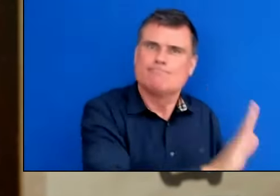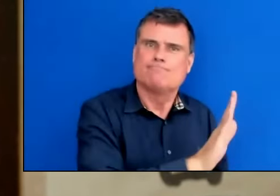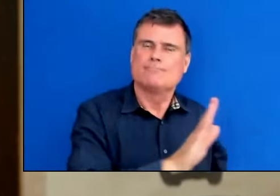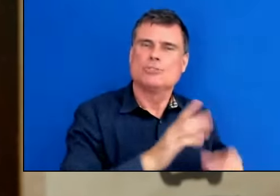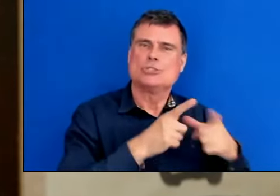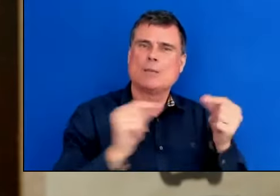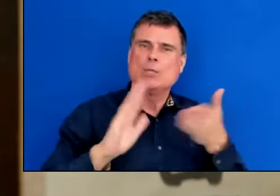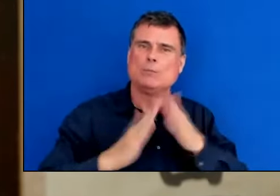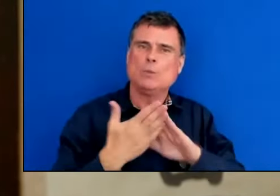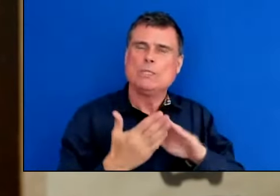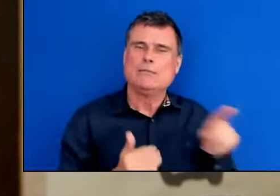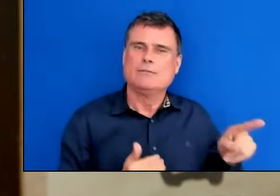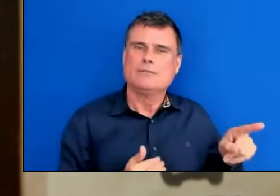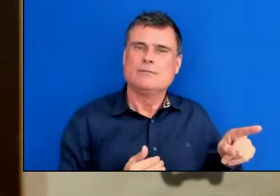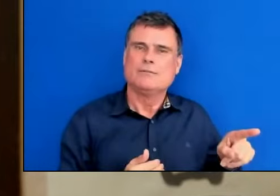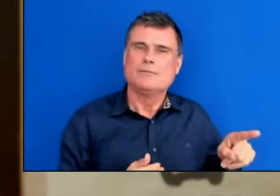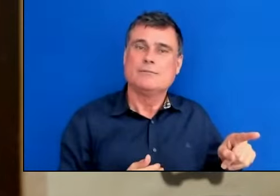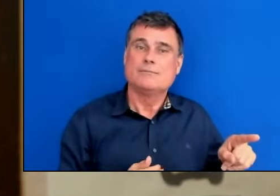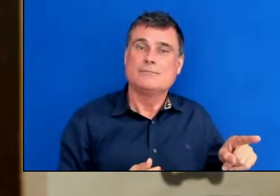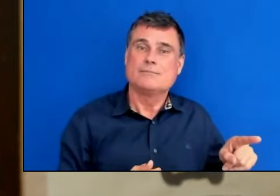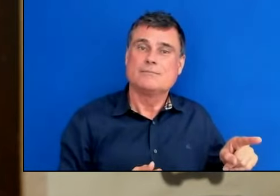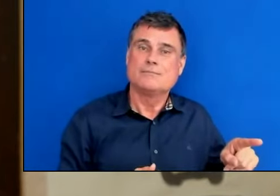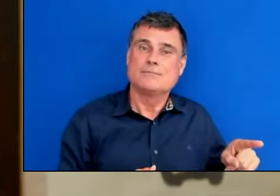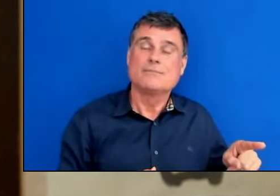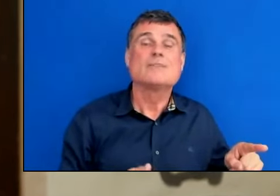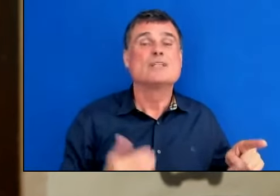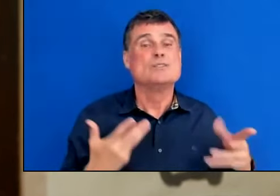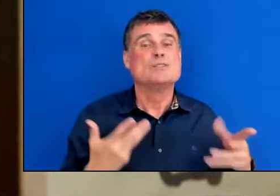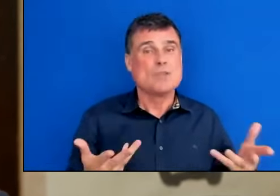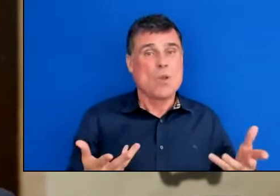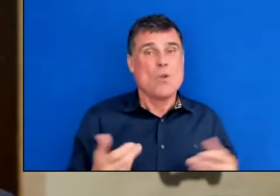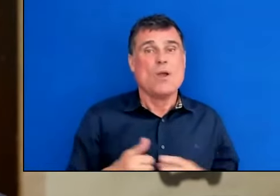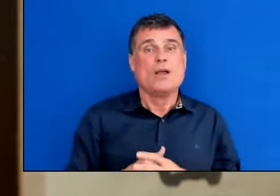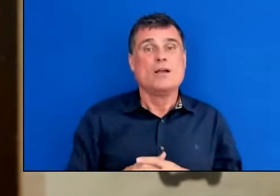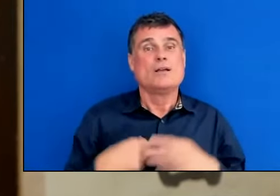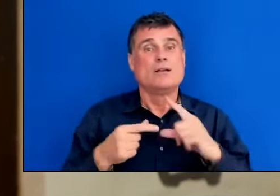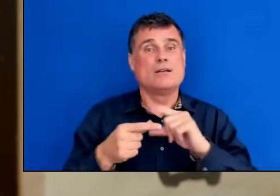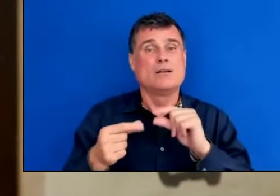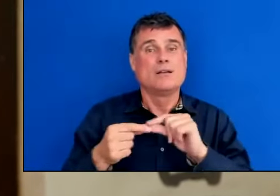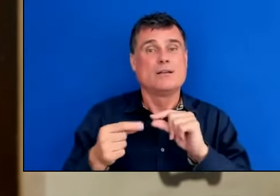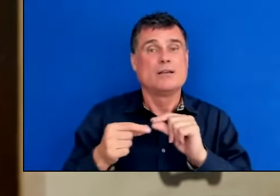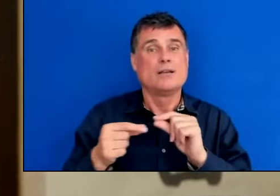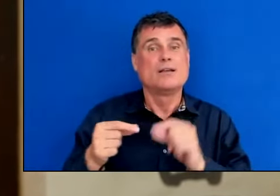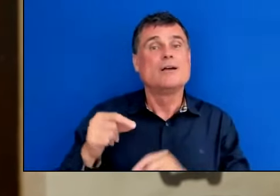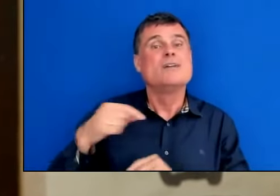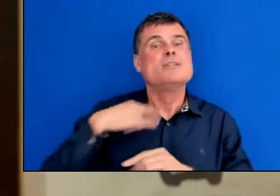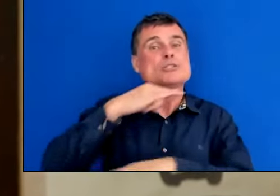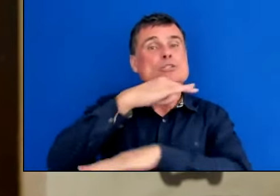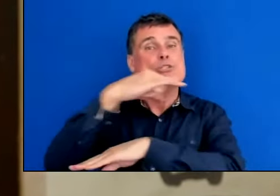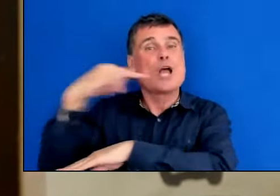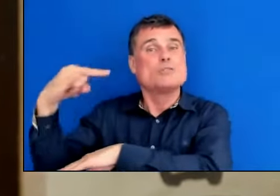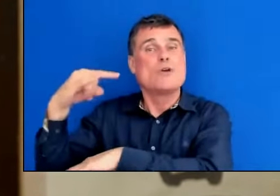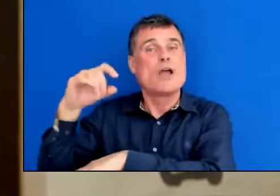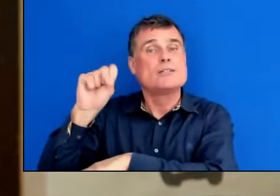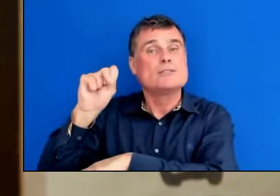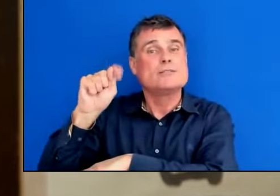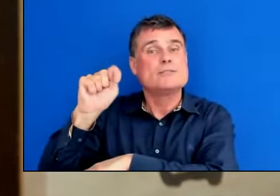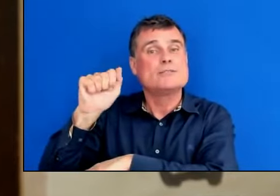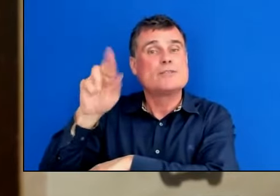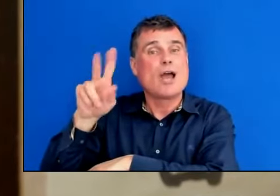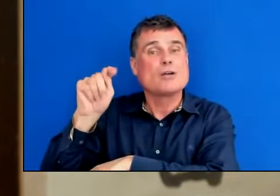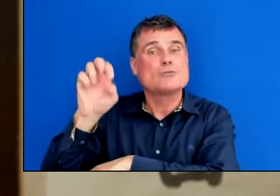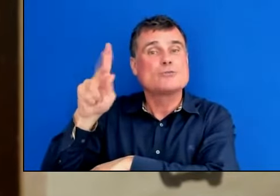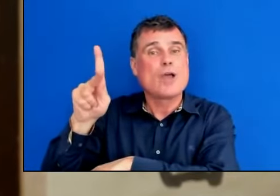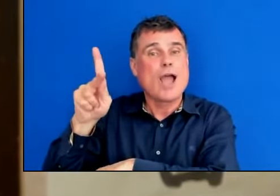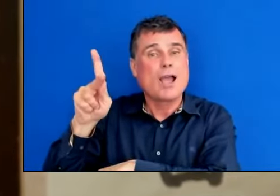the Japanese community. I mentioned George Takei only because I am a Star Trek fan, and he was filming here in British